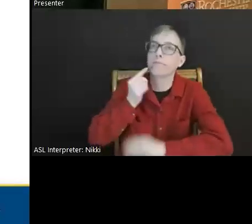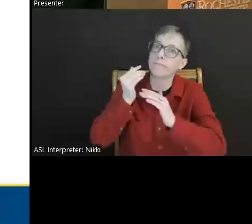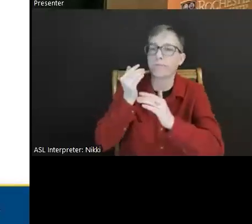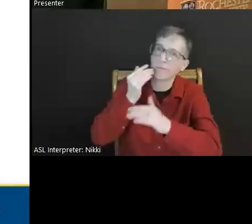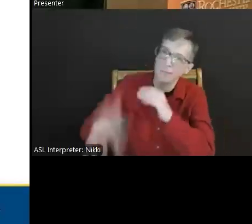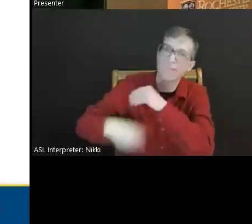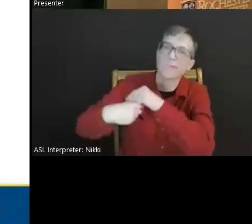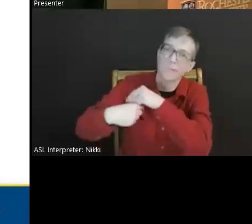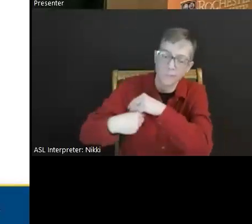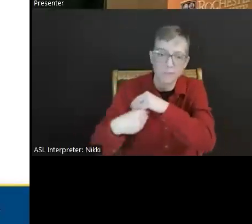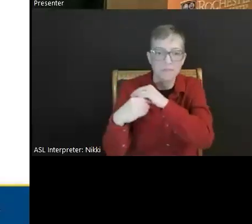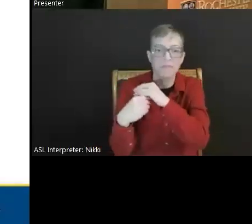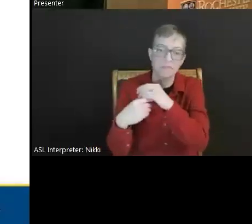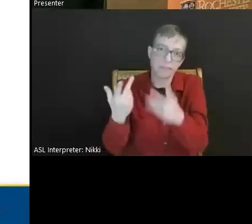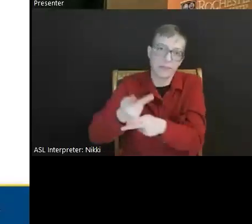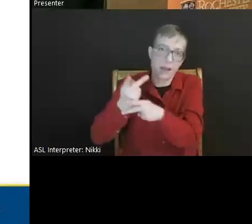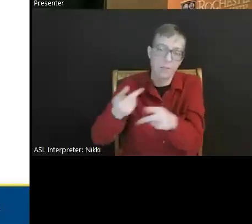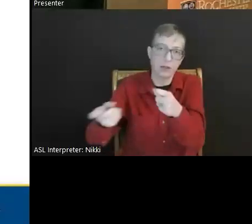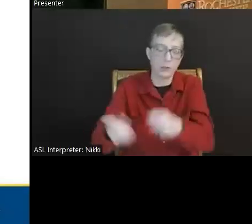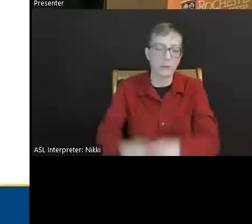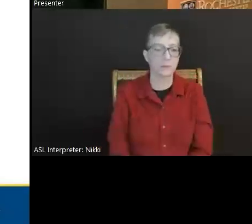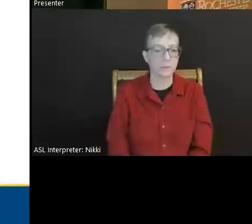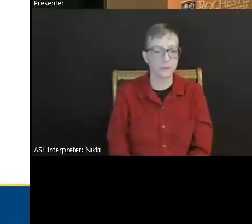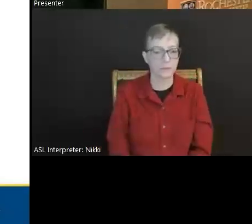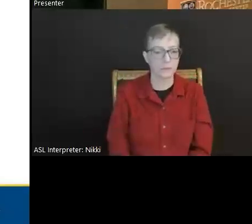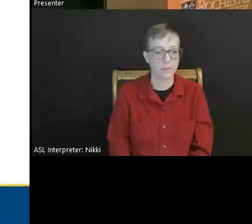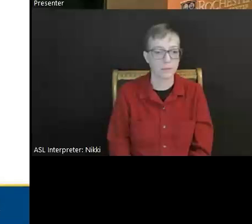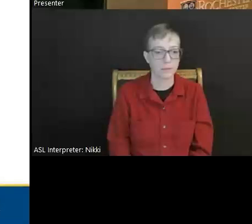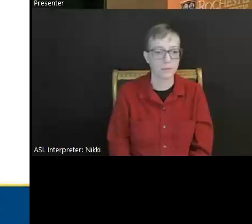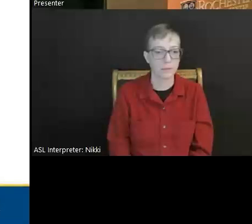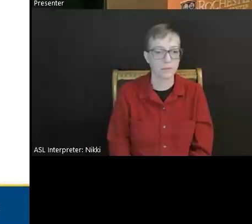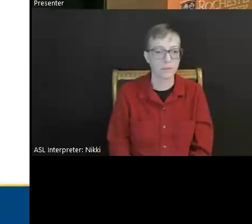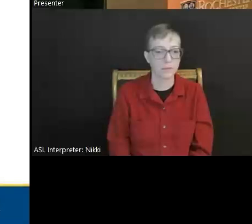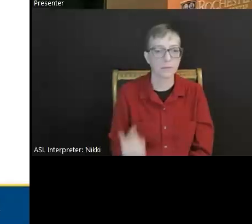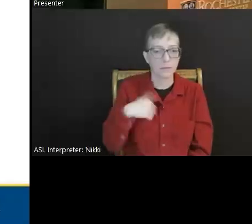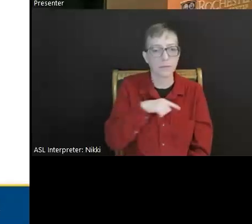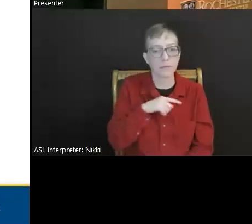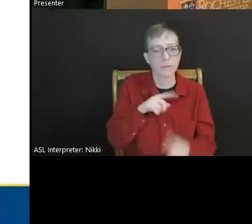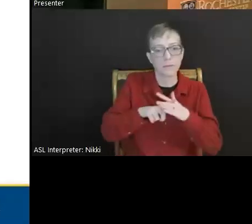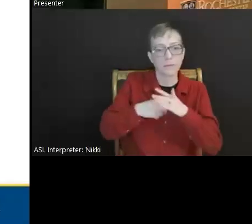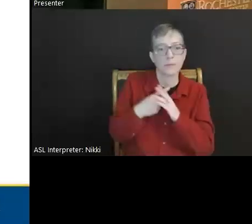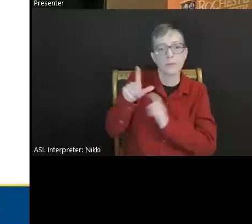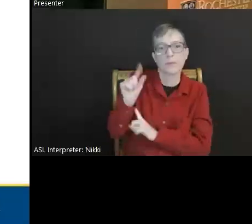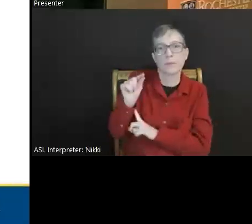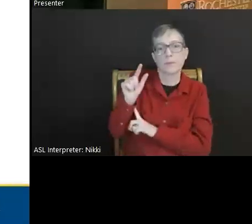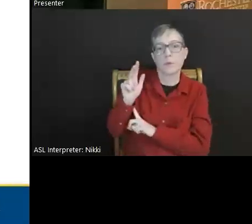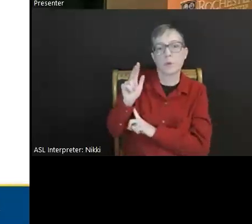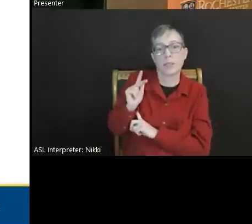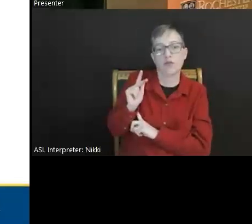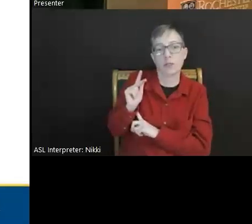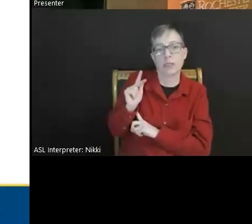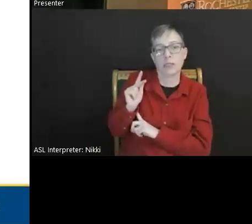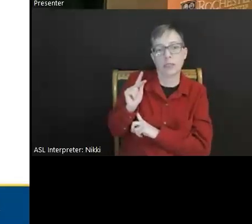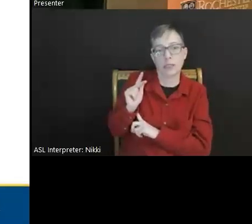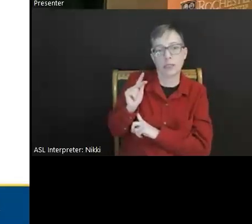Our team formed in October of 2023, and we began enrolling patients the following month. So far, we've enrolled